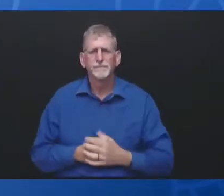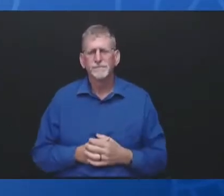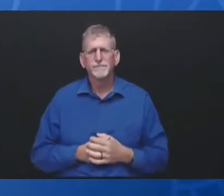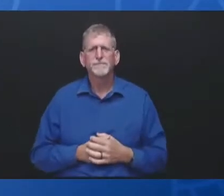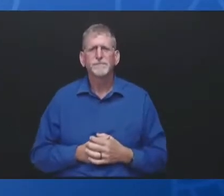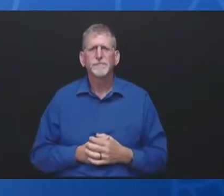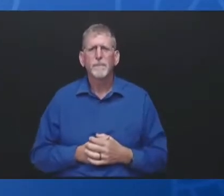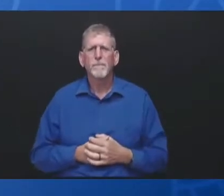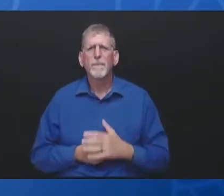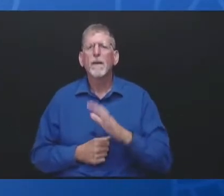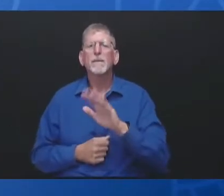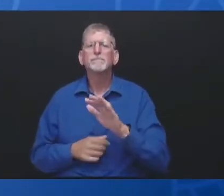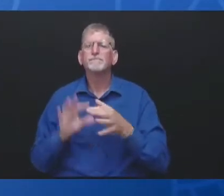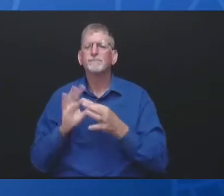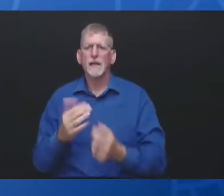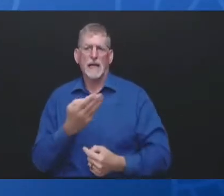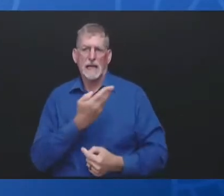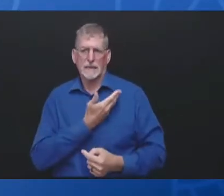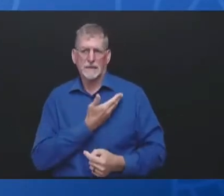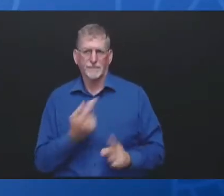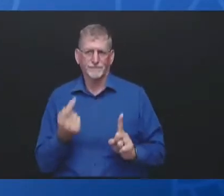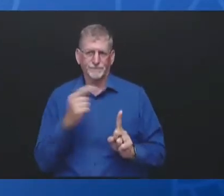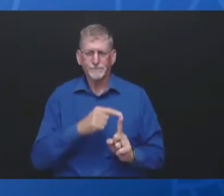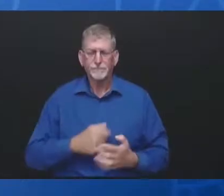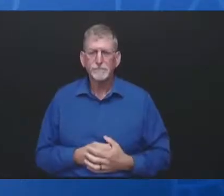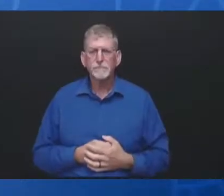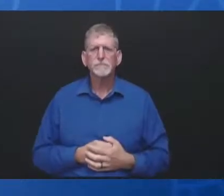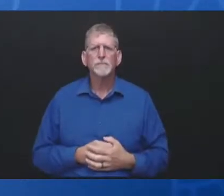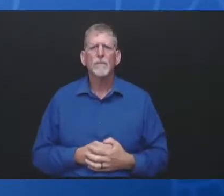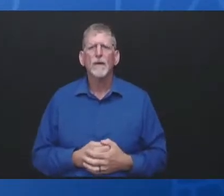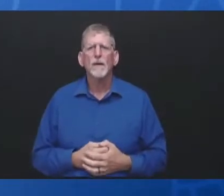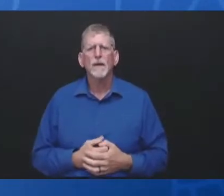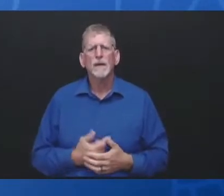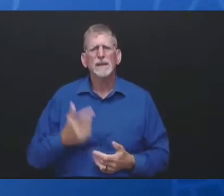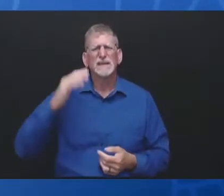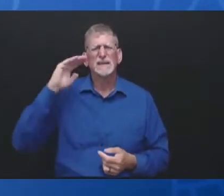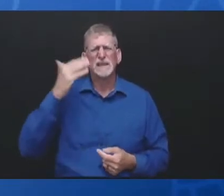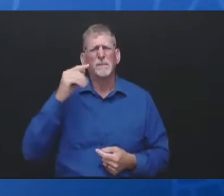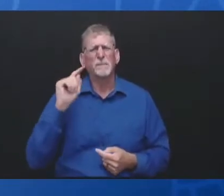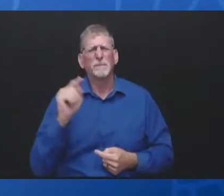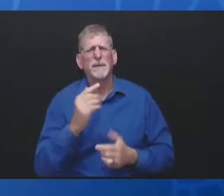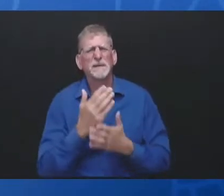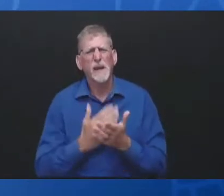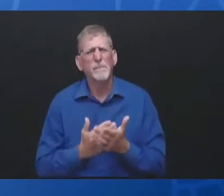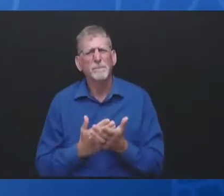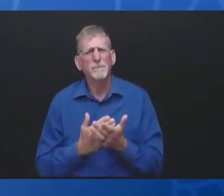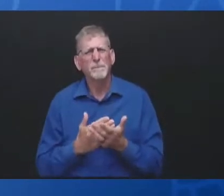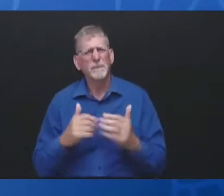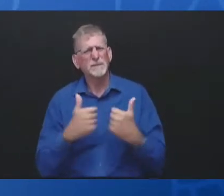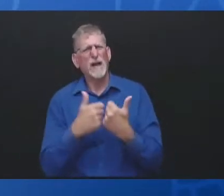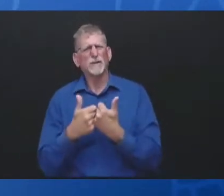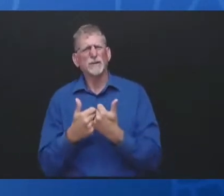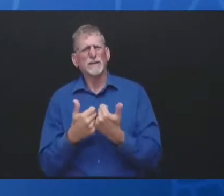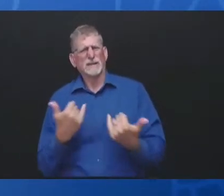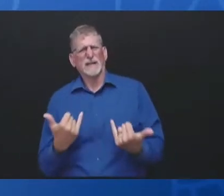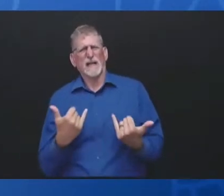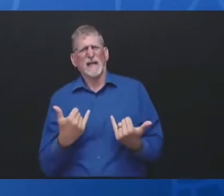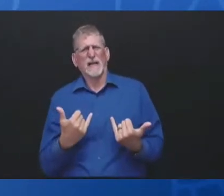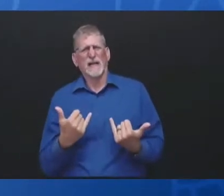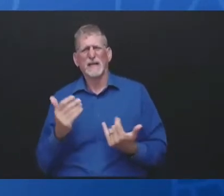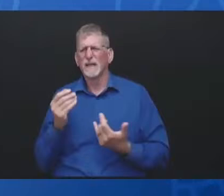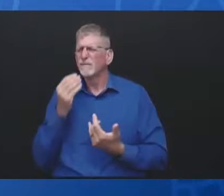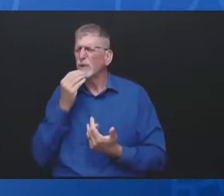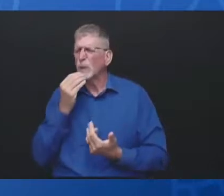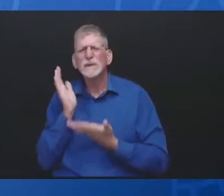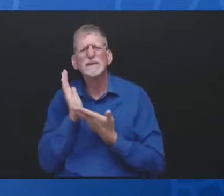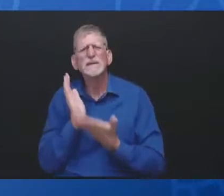There were, to say it mildly, there were some challenges today delivering the aid parcels to Gaza. If there are more challenges of this